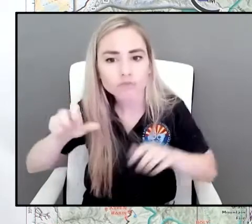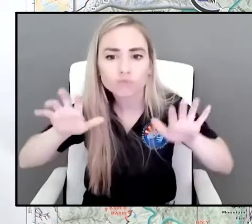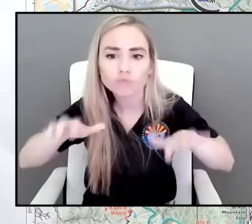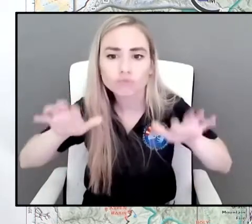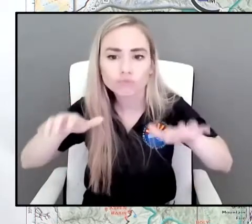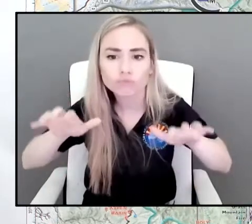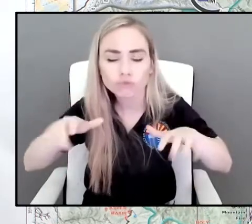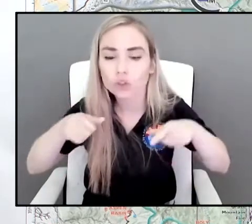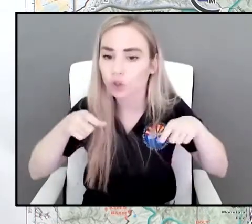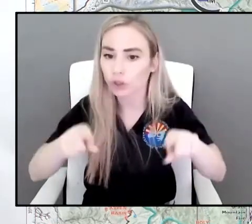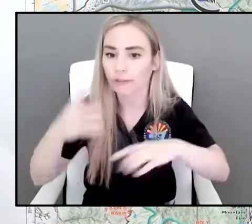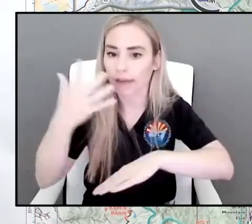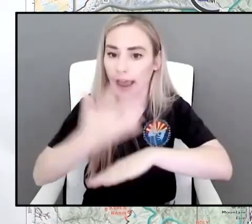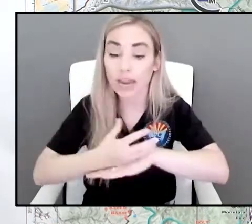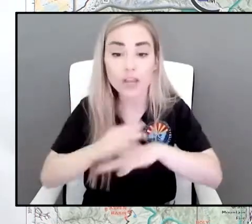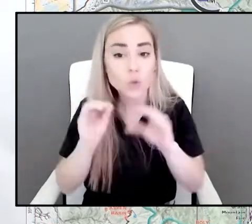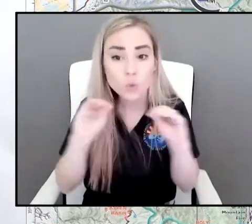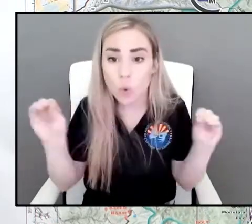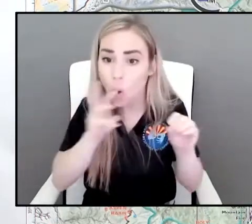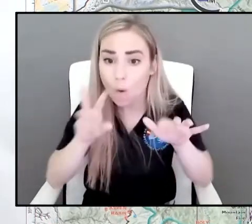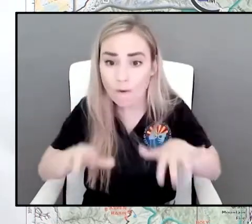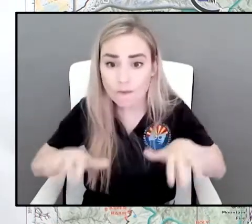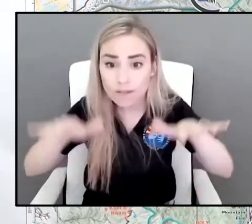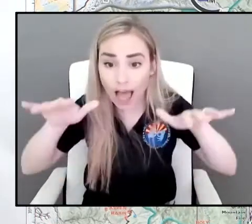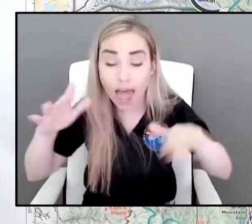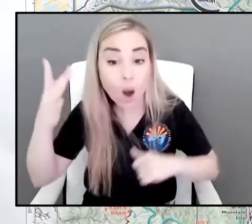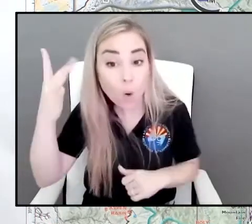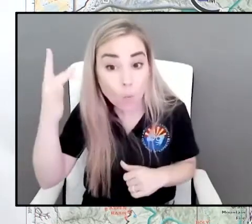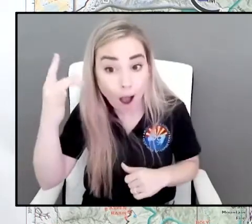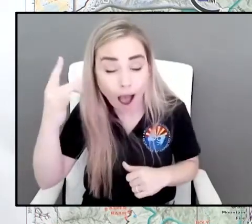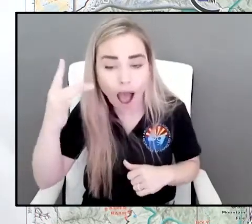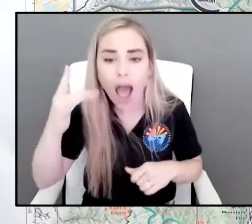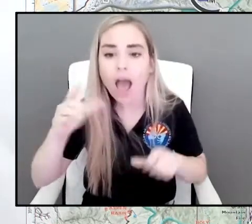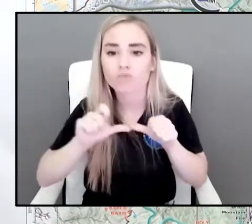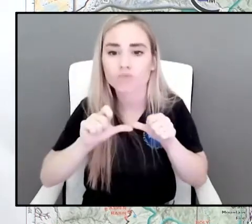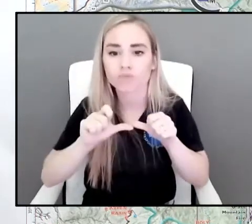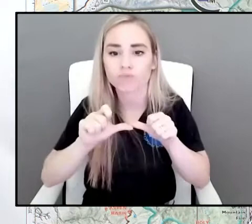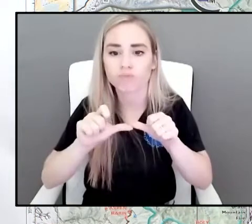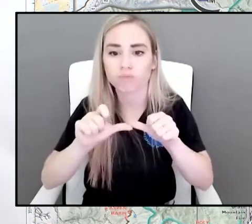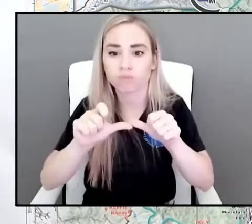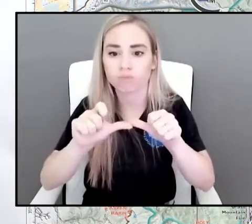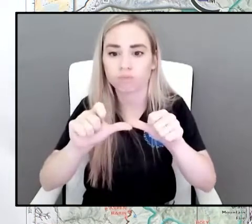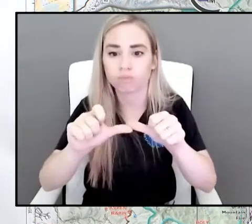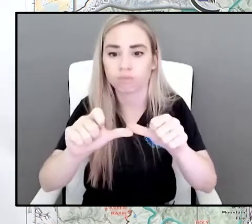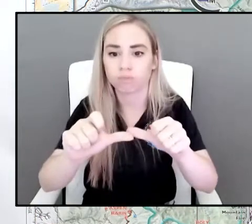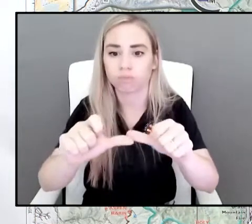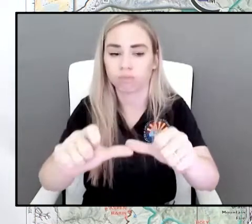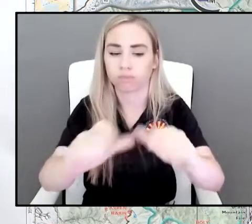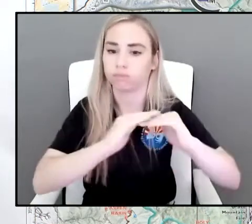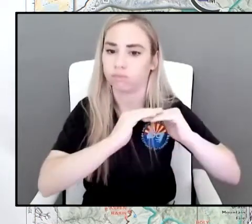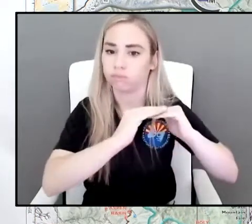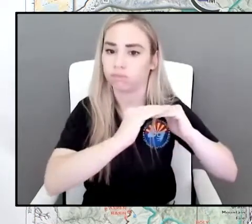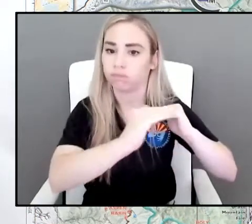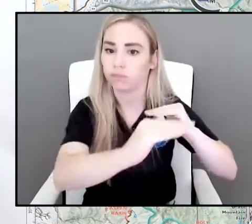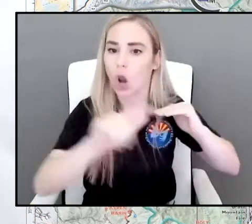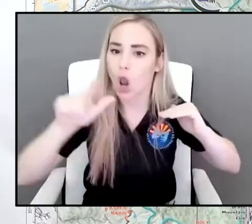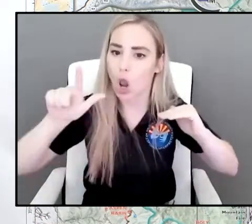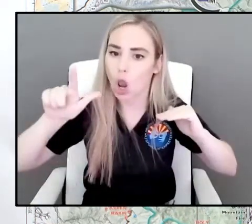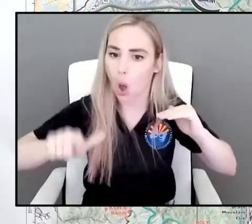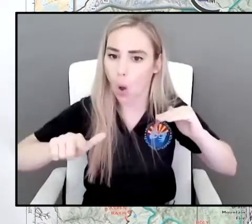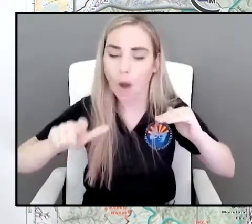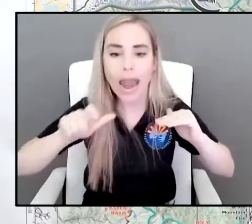post-fire flooding because that is a long duration and the intensity of that storm was low. Now in